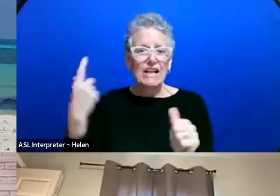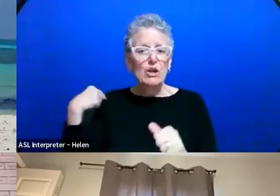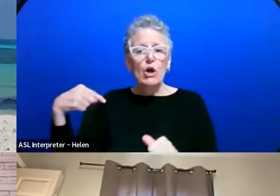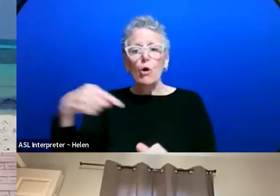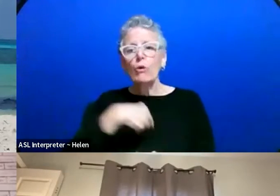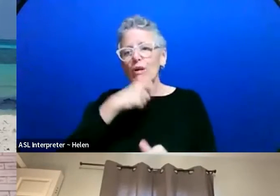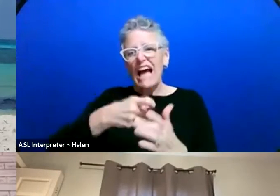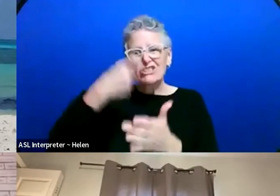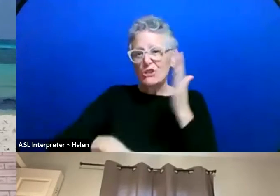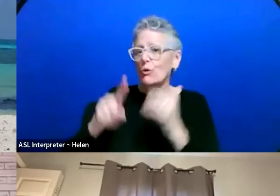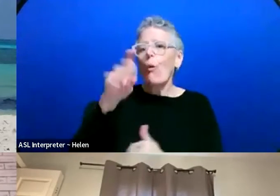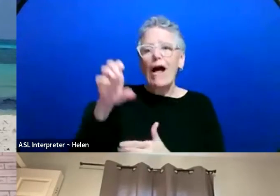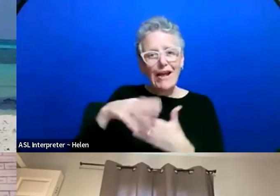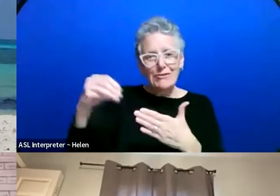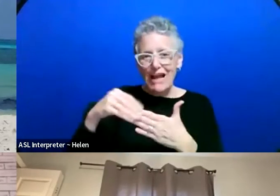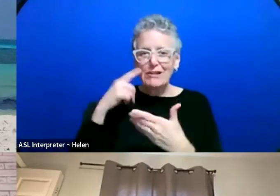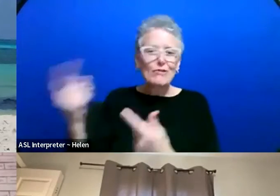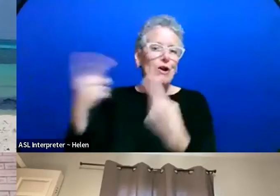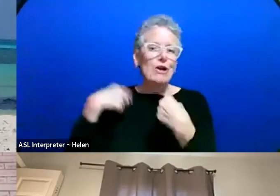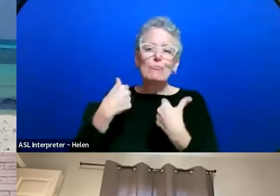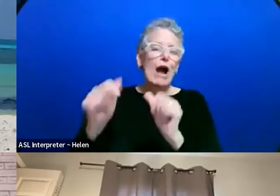wouldn't charge you $100 to even come out and